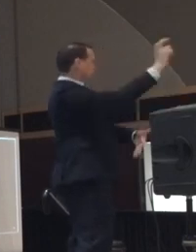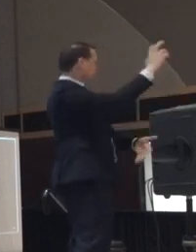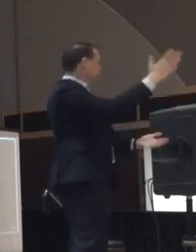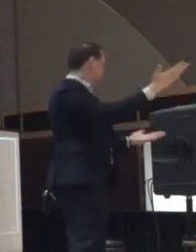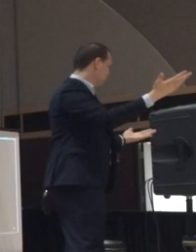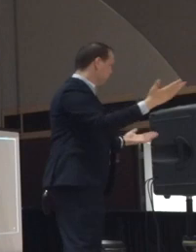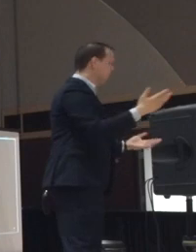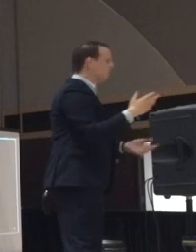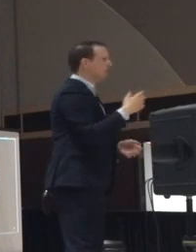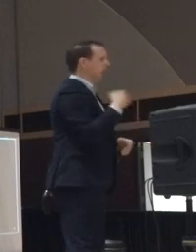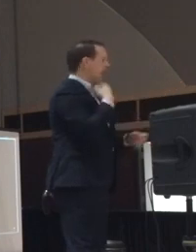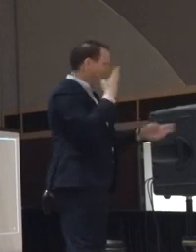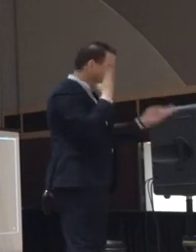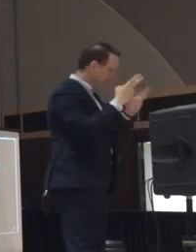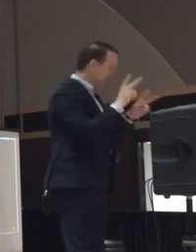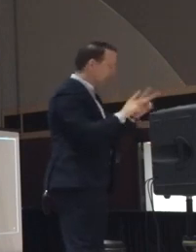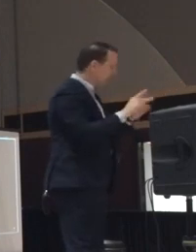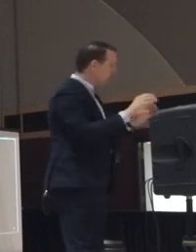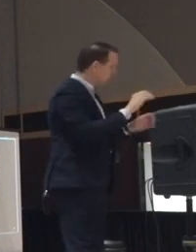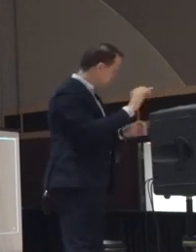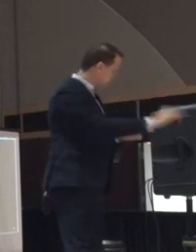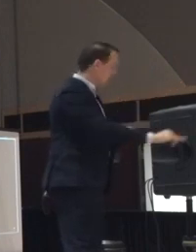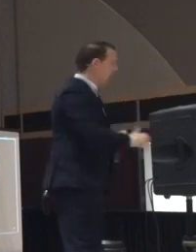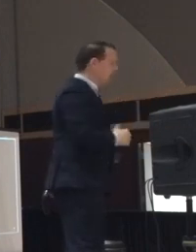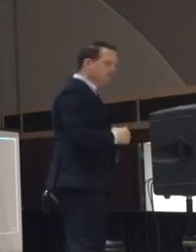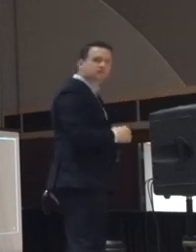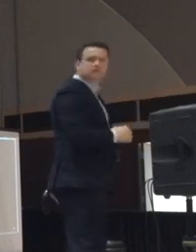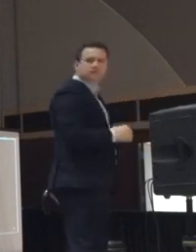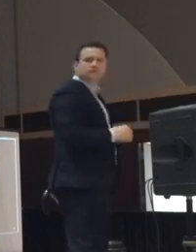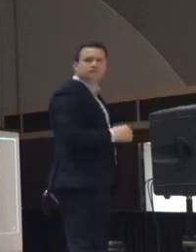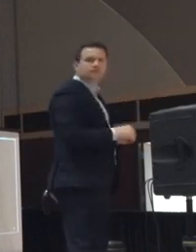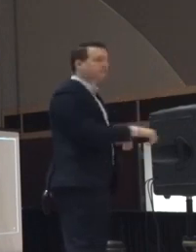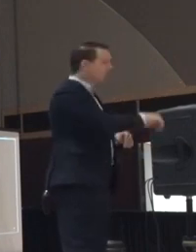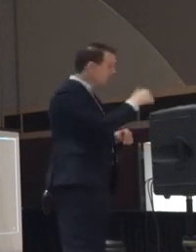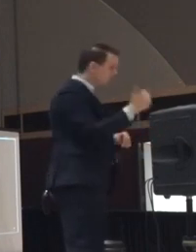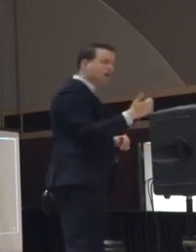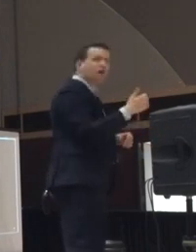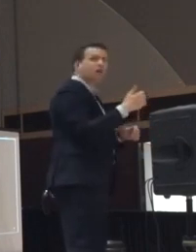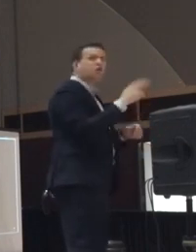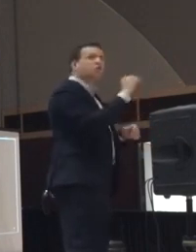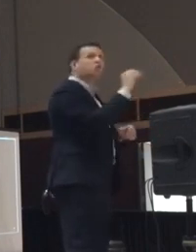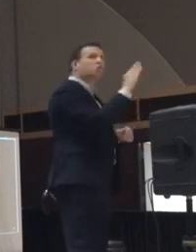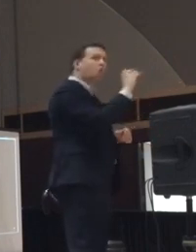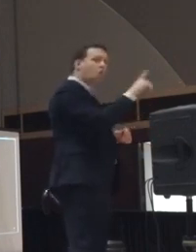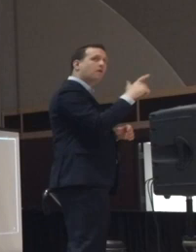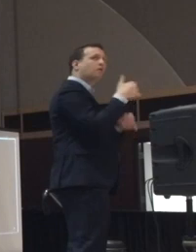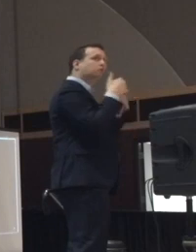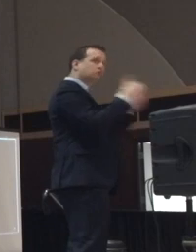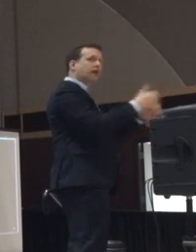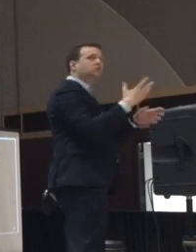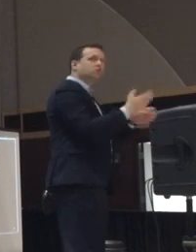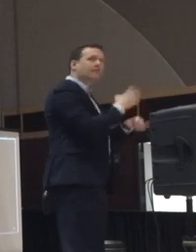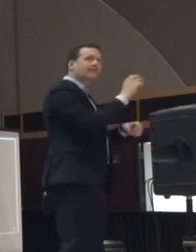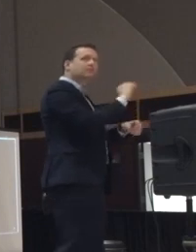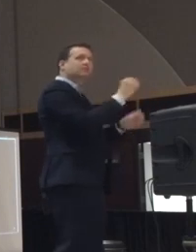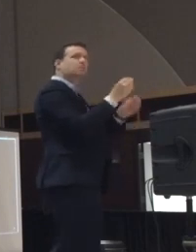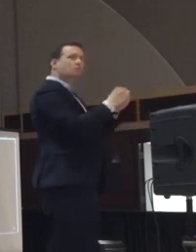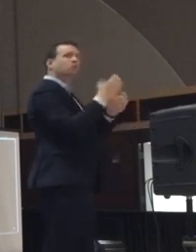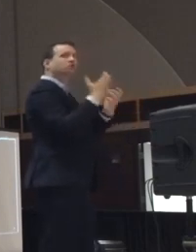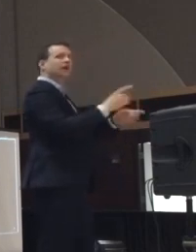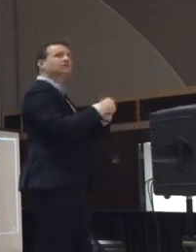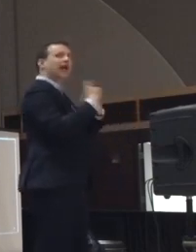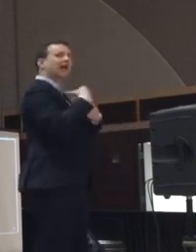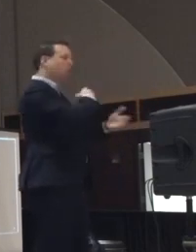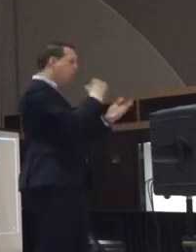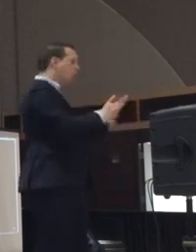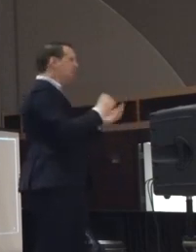addition. I have seen people do that. A Nobel Prize winner was 50% more likely to have an arts and crafts hobby